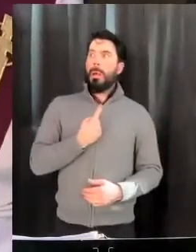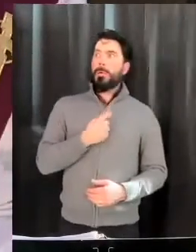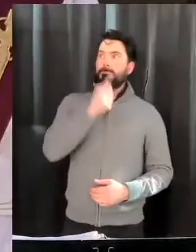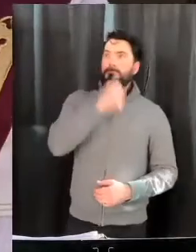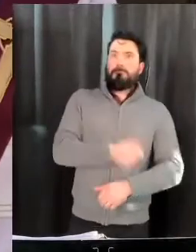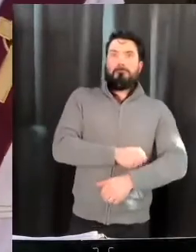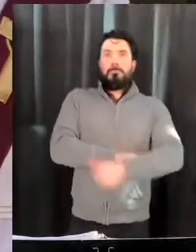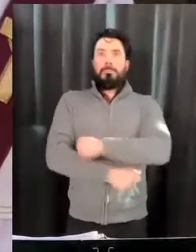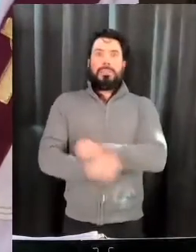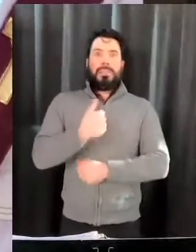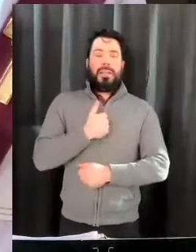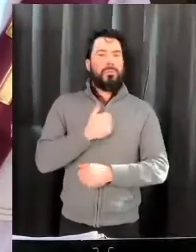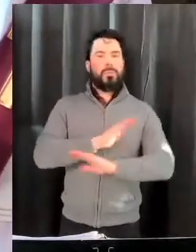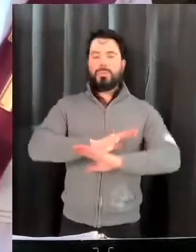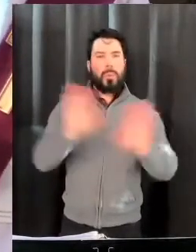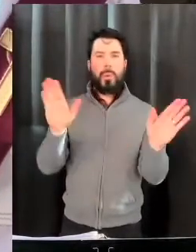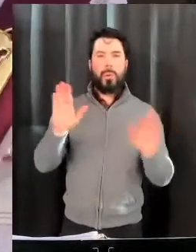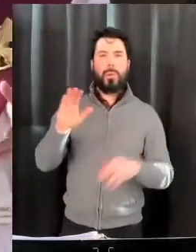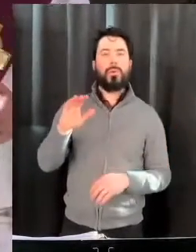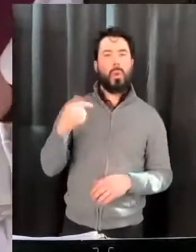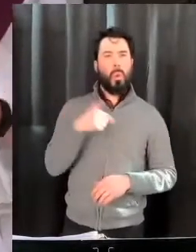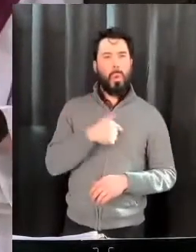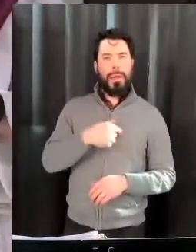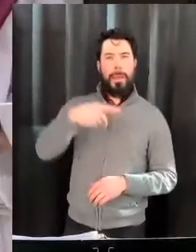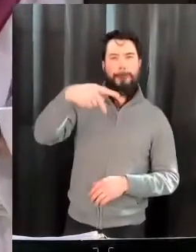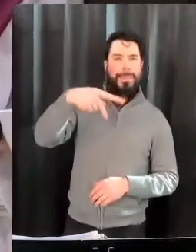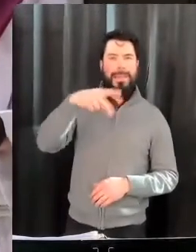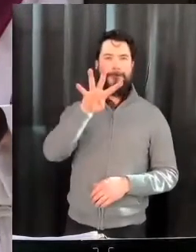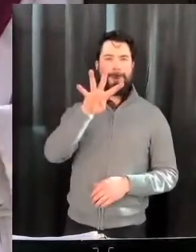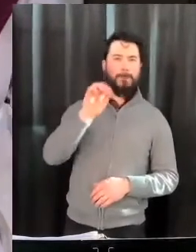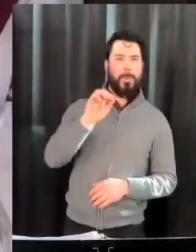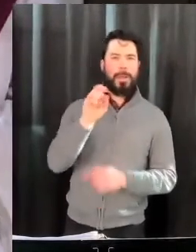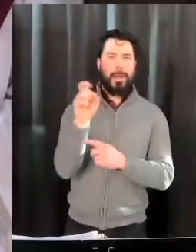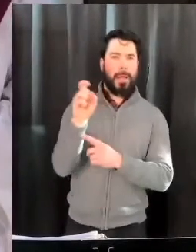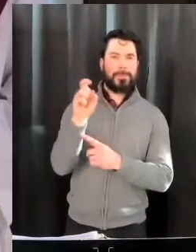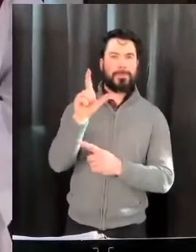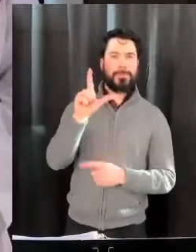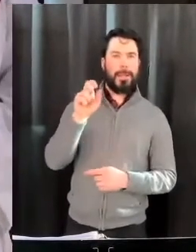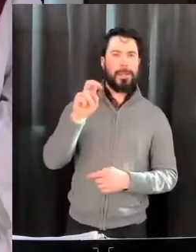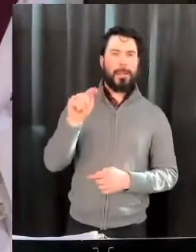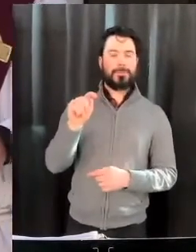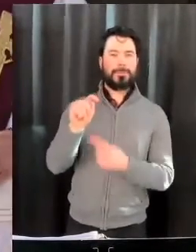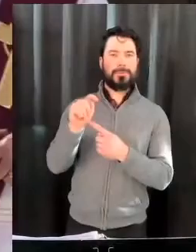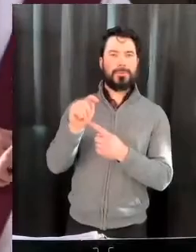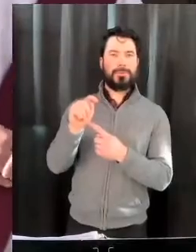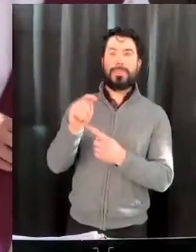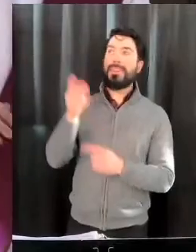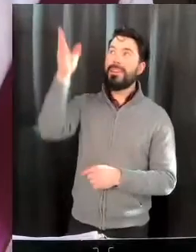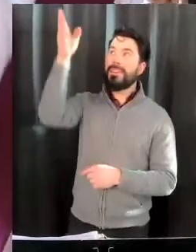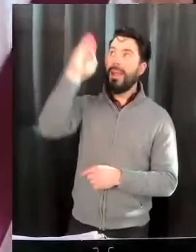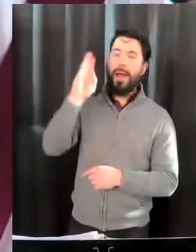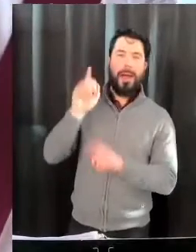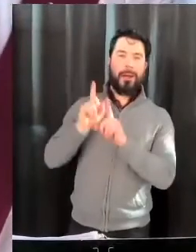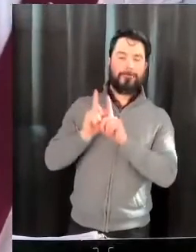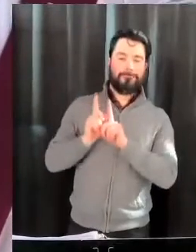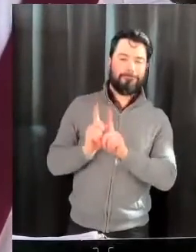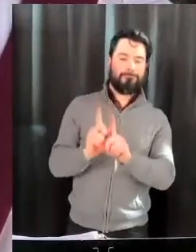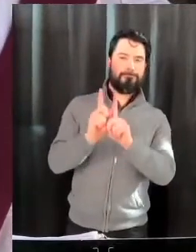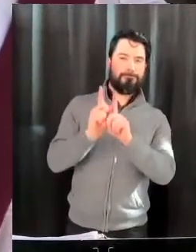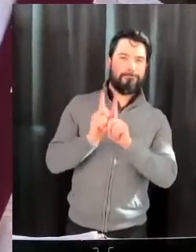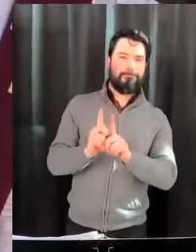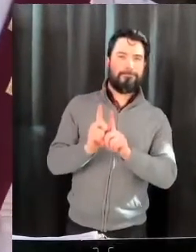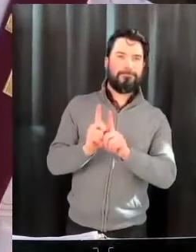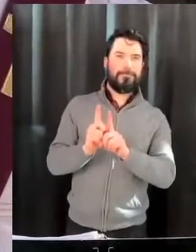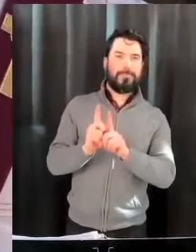Lent with God's help, one day at a time. So we don't focus on the